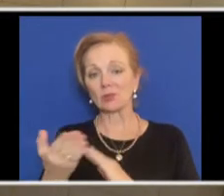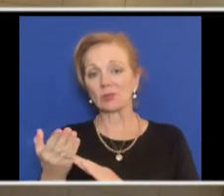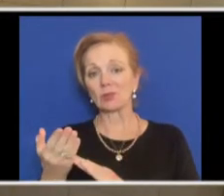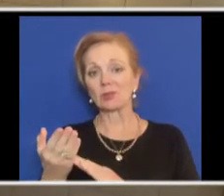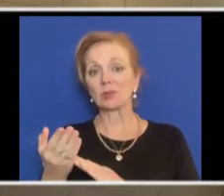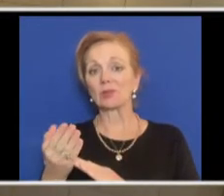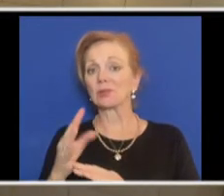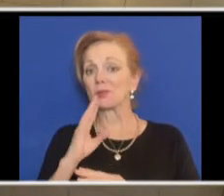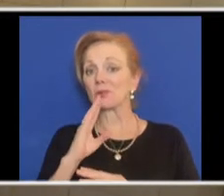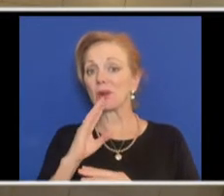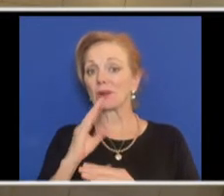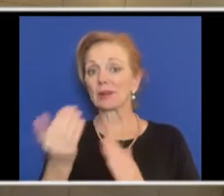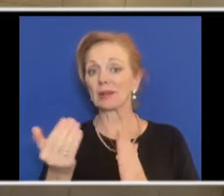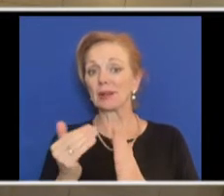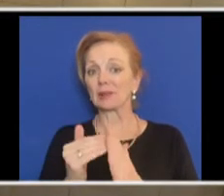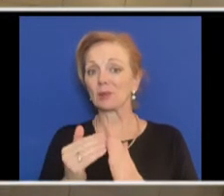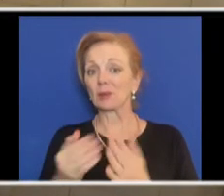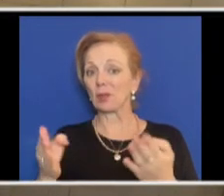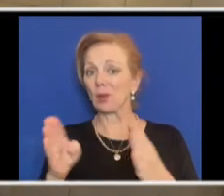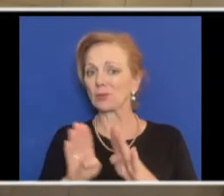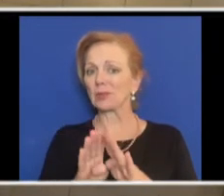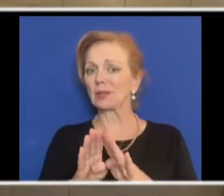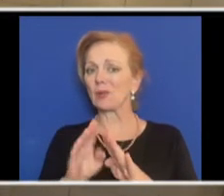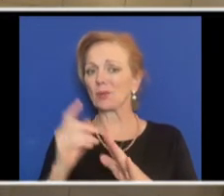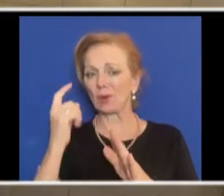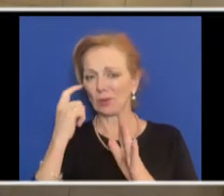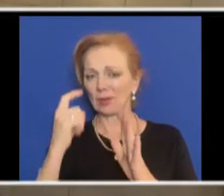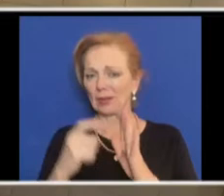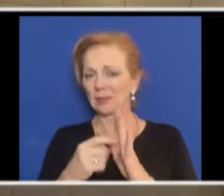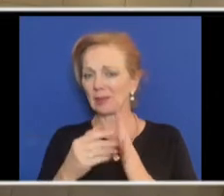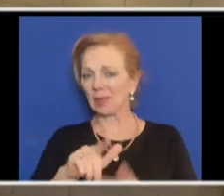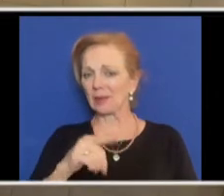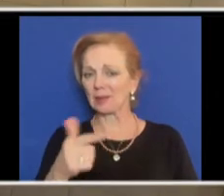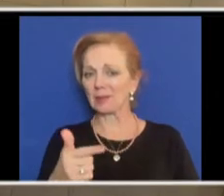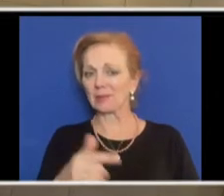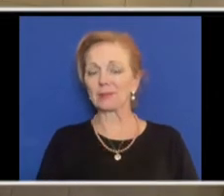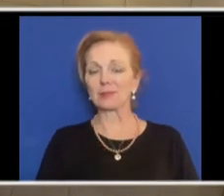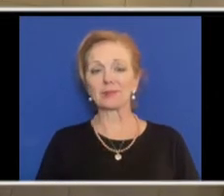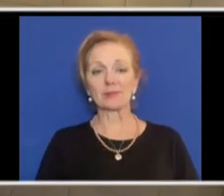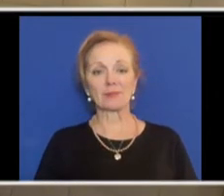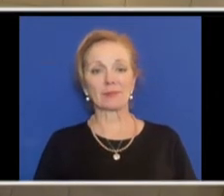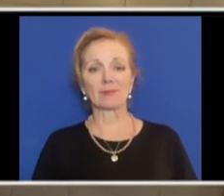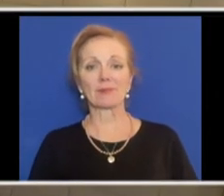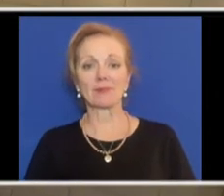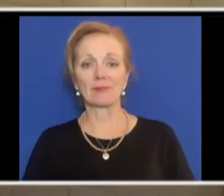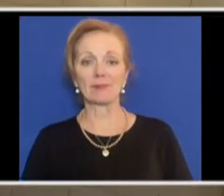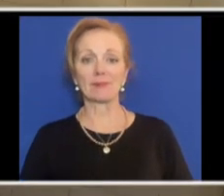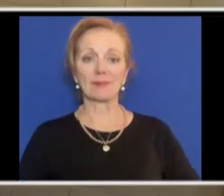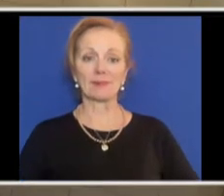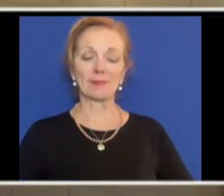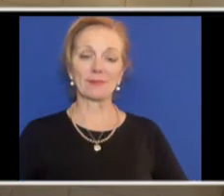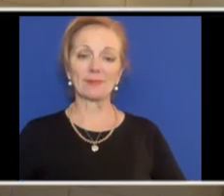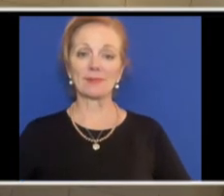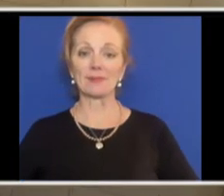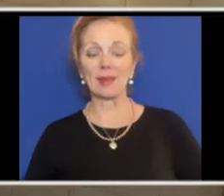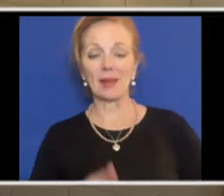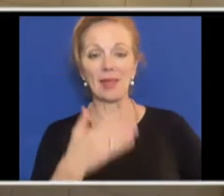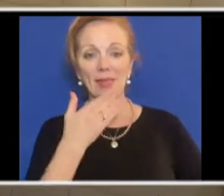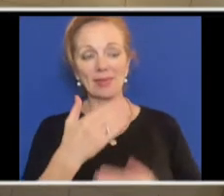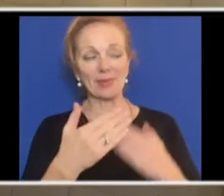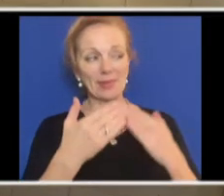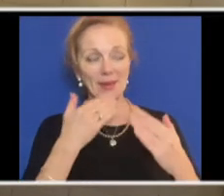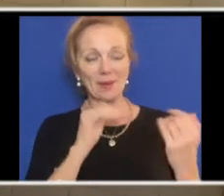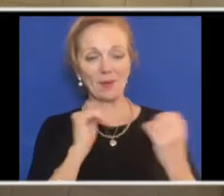again I don't know if you want to close us out but I'll recognize you oh hello Miss Johnson and go first and I can close it out thank you councilmember Anderson